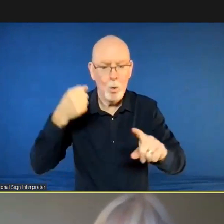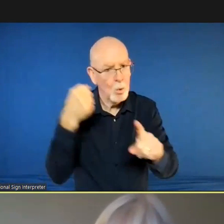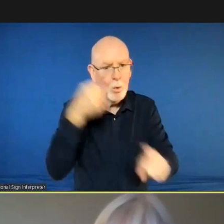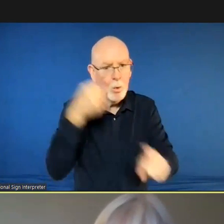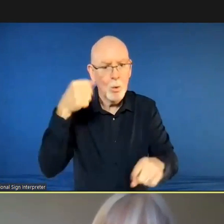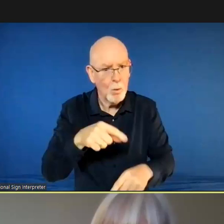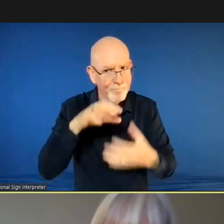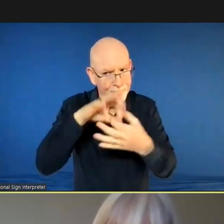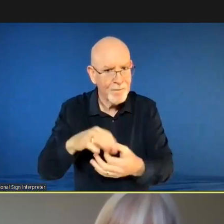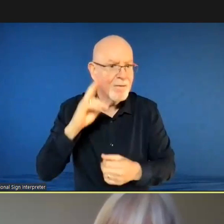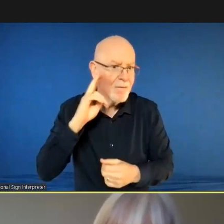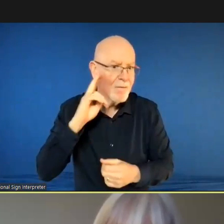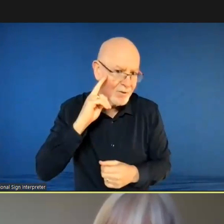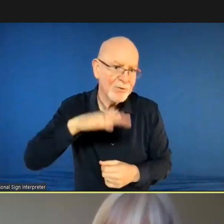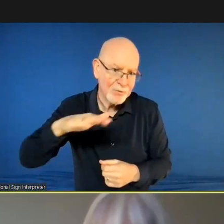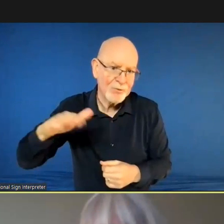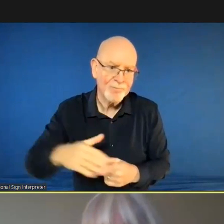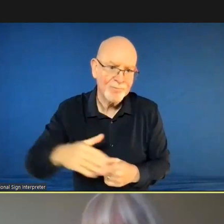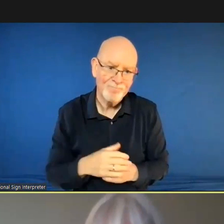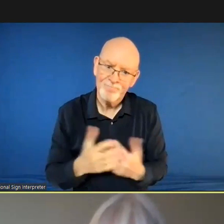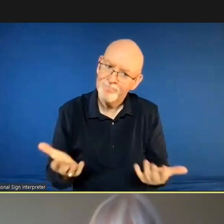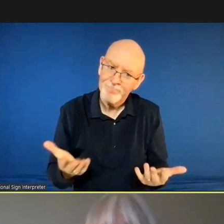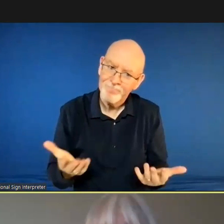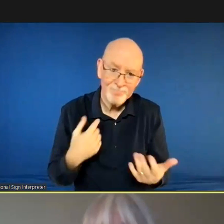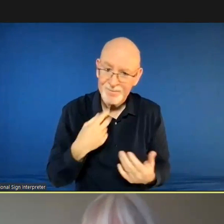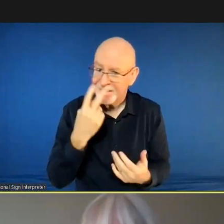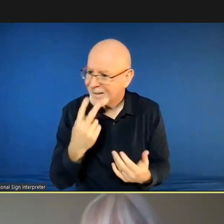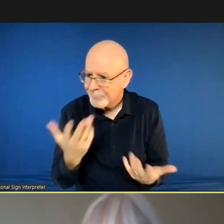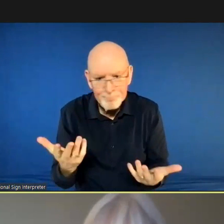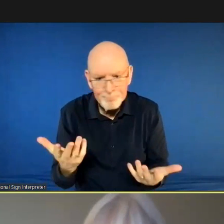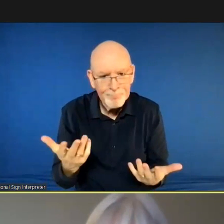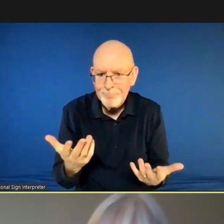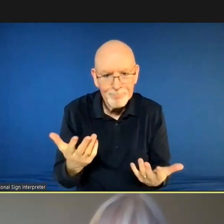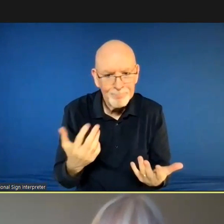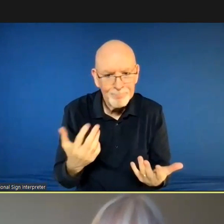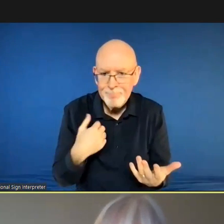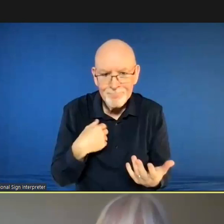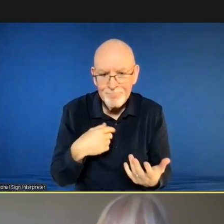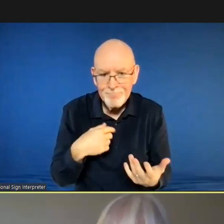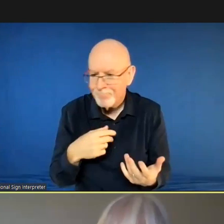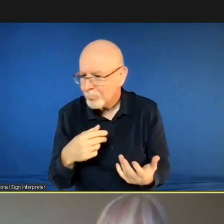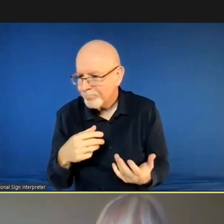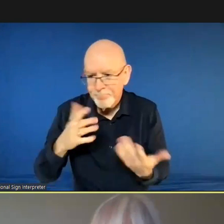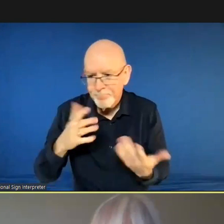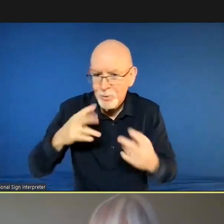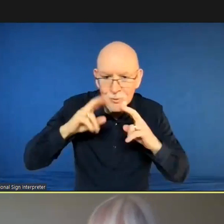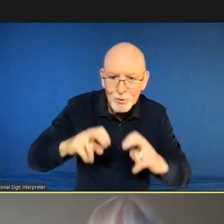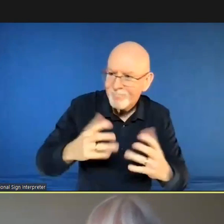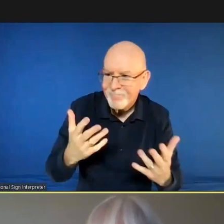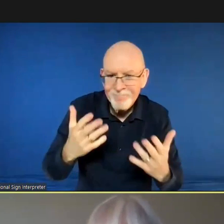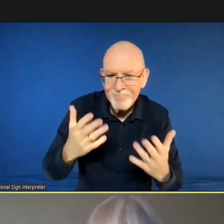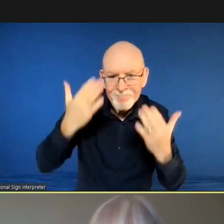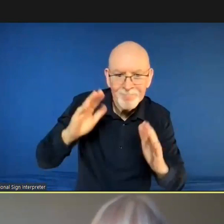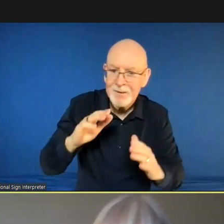we can't fully recognise. And no doubt it's not deaf children alone. But deaf children have